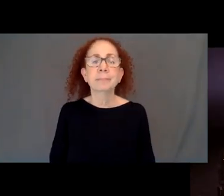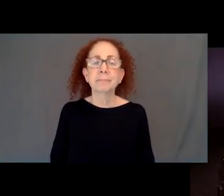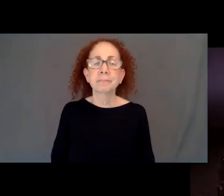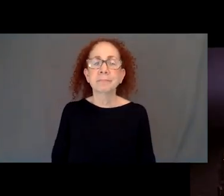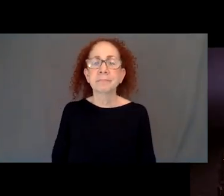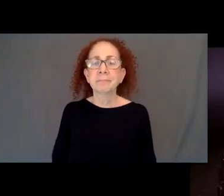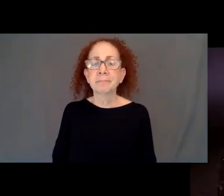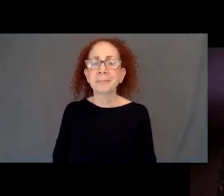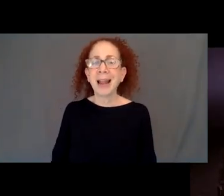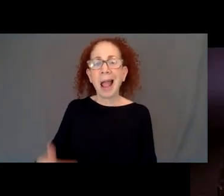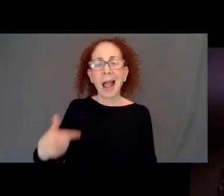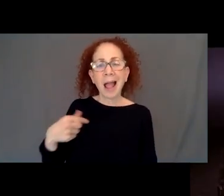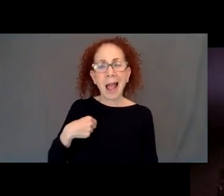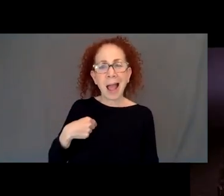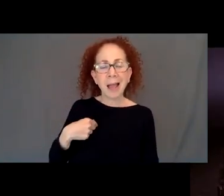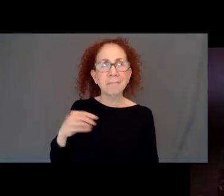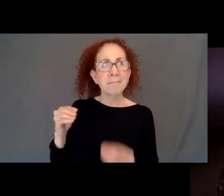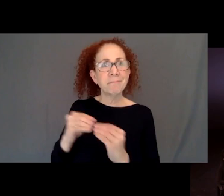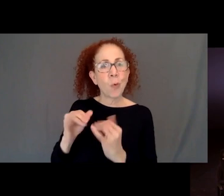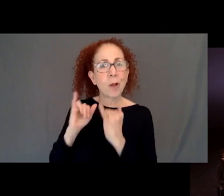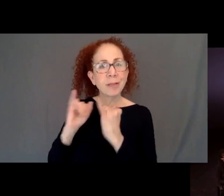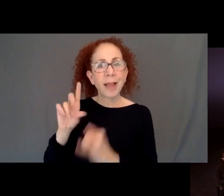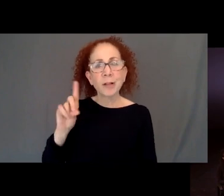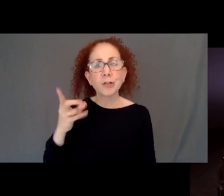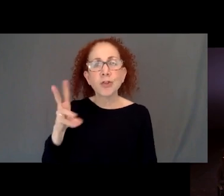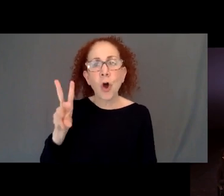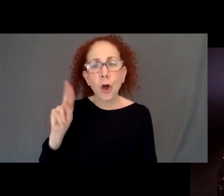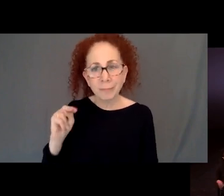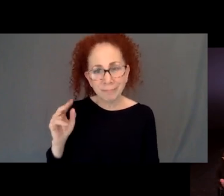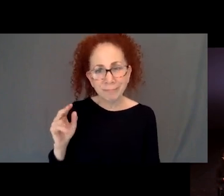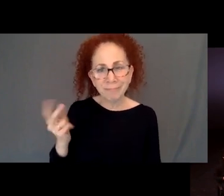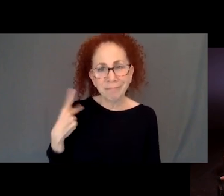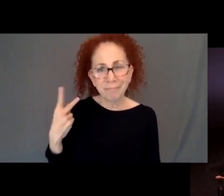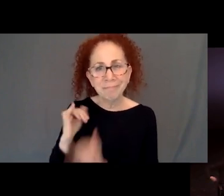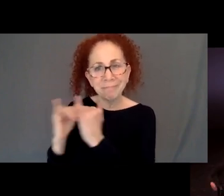I guess I'm probably more in Dawn's camp.